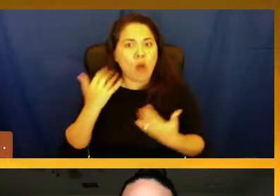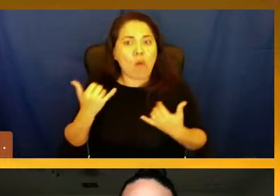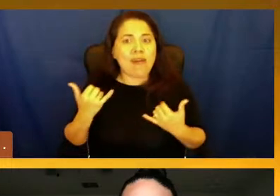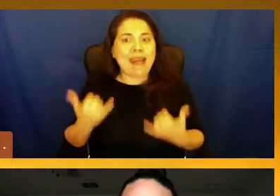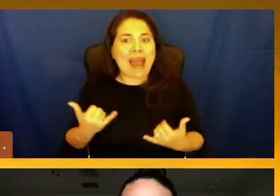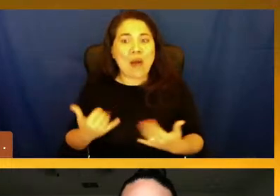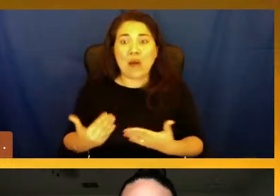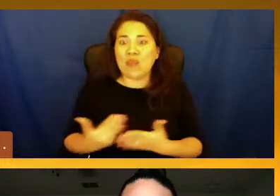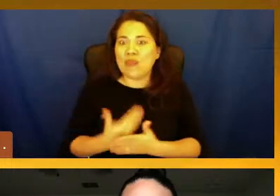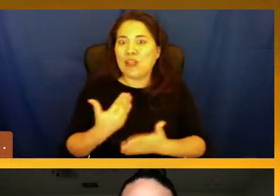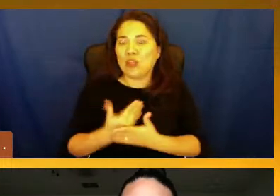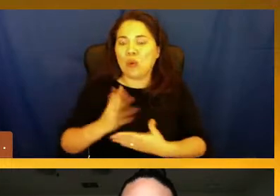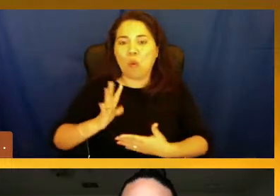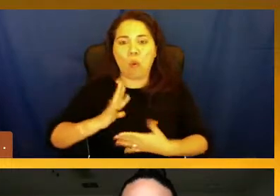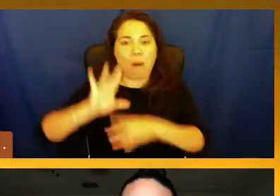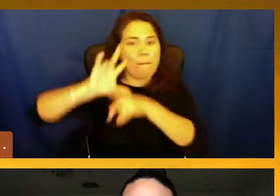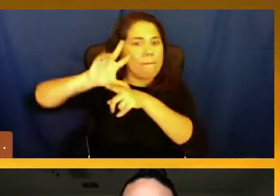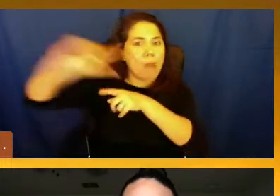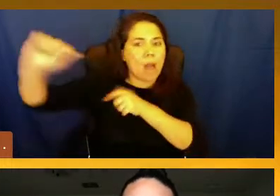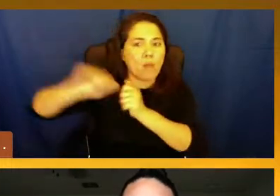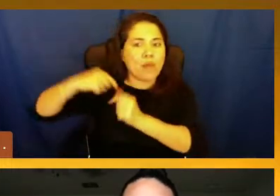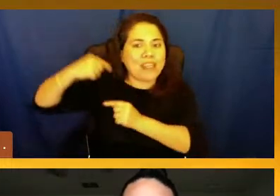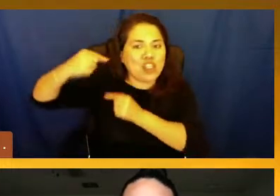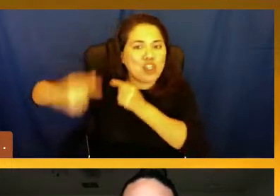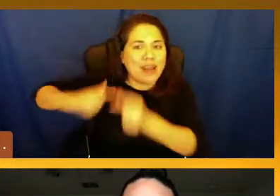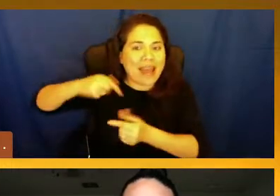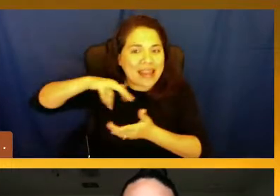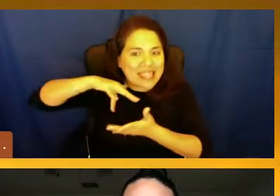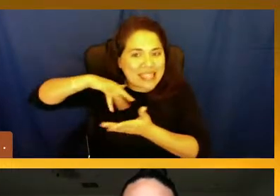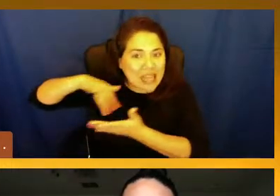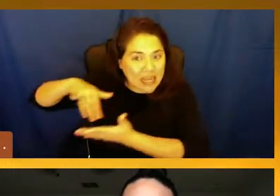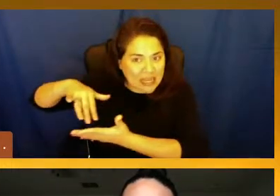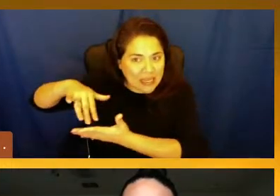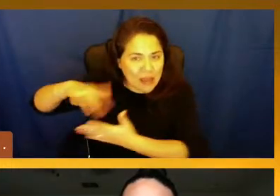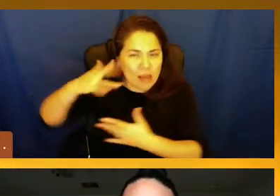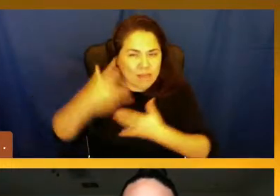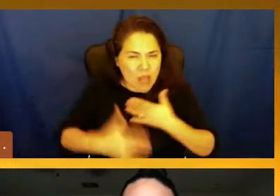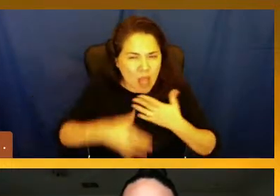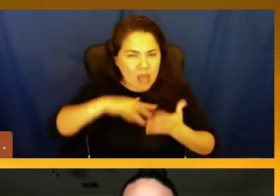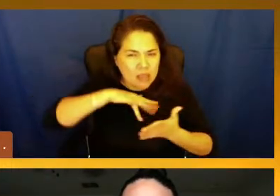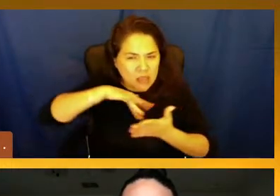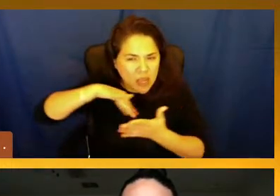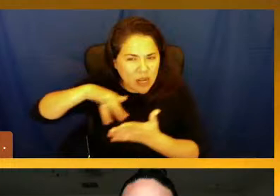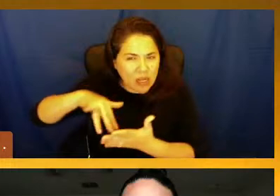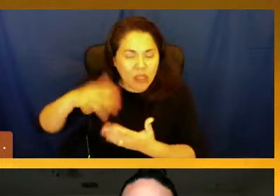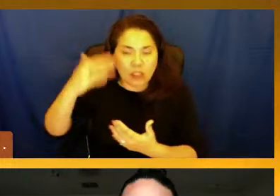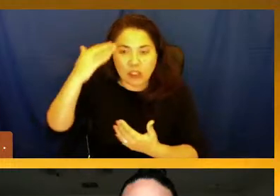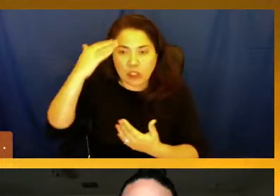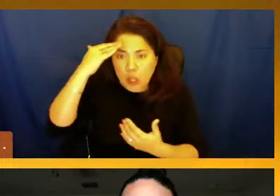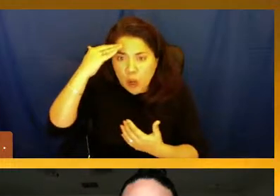new advances in genetics and paleogenetics, and knowing that the